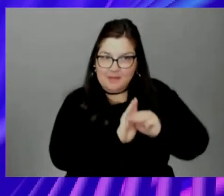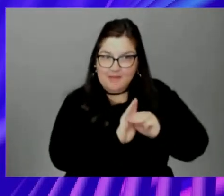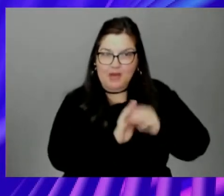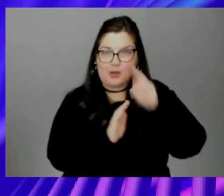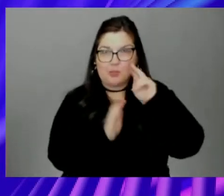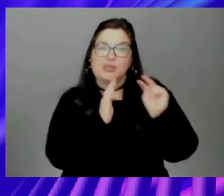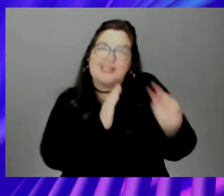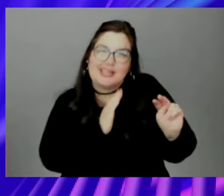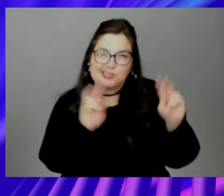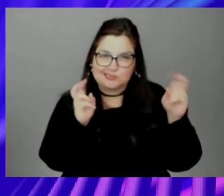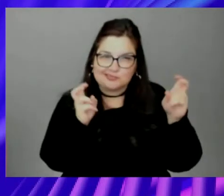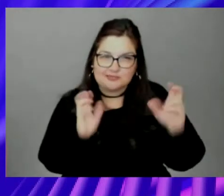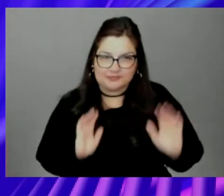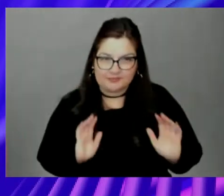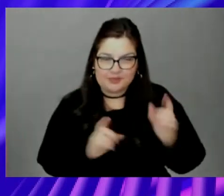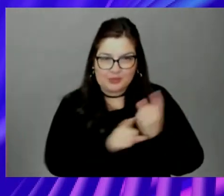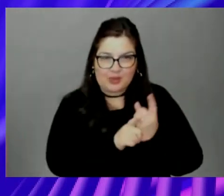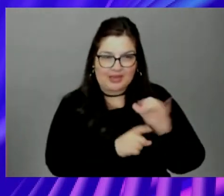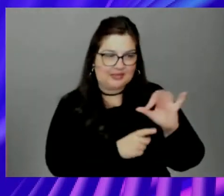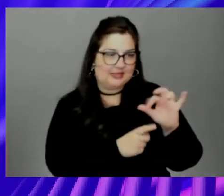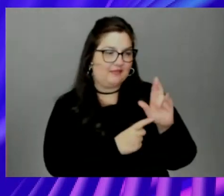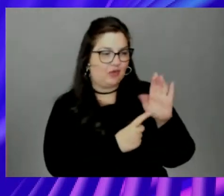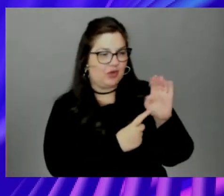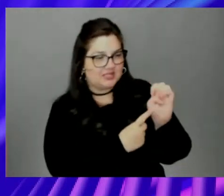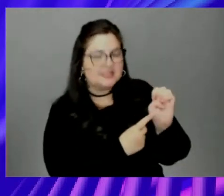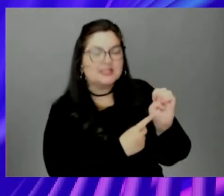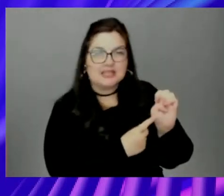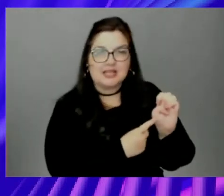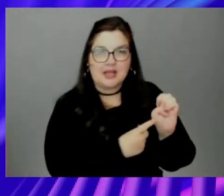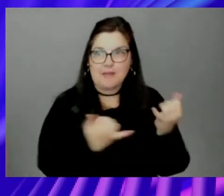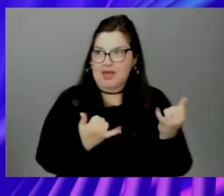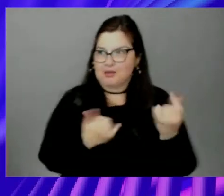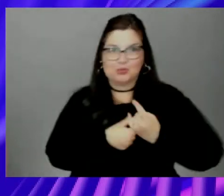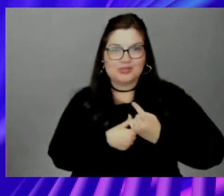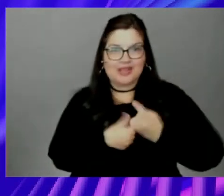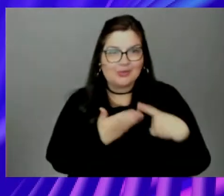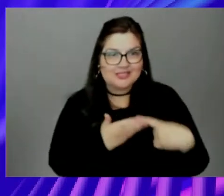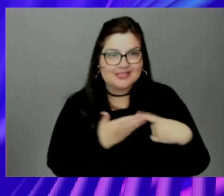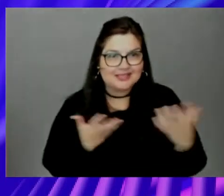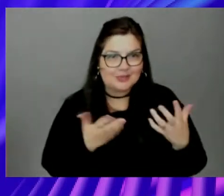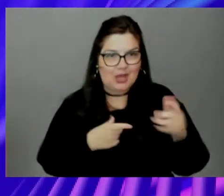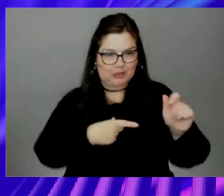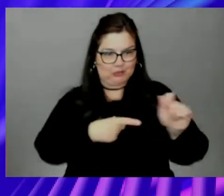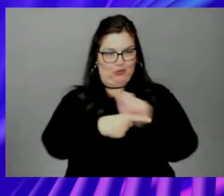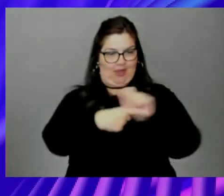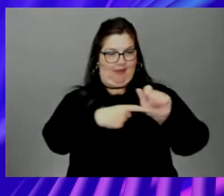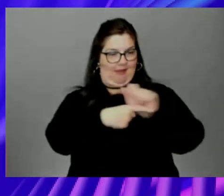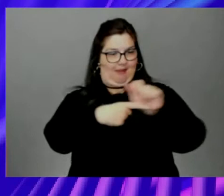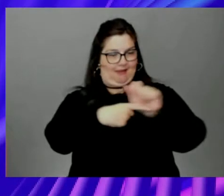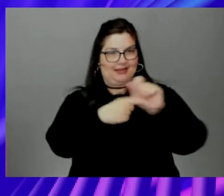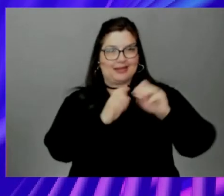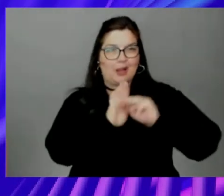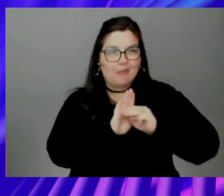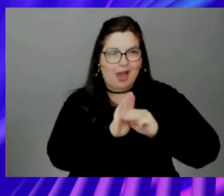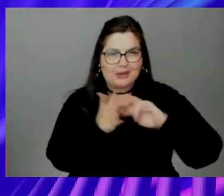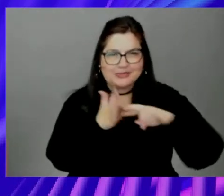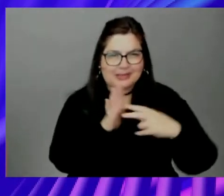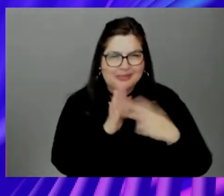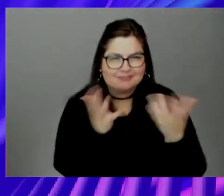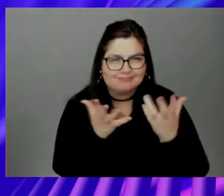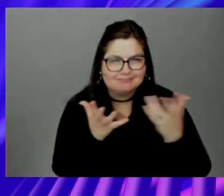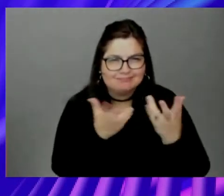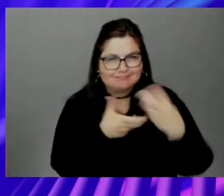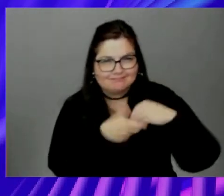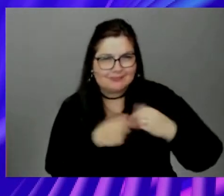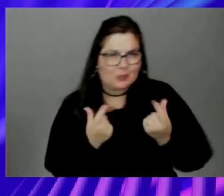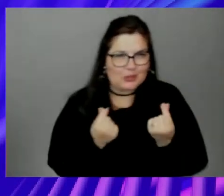will. But we're here to talk about training, right? Mm-hmm. What is training a model? What's entailed in that? What do I do? How do